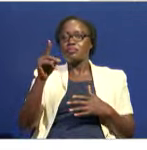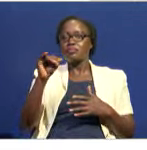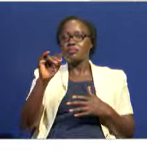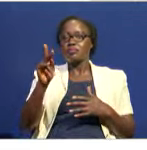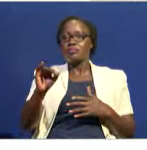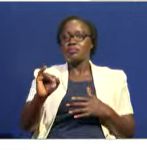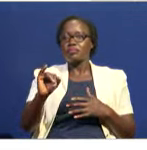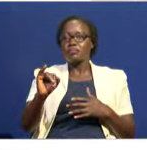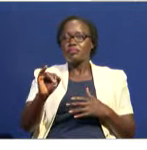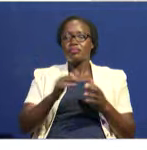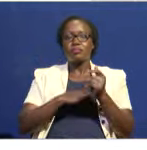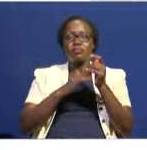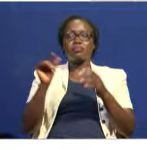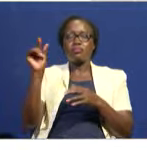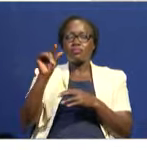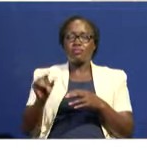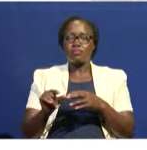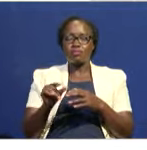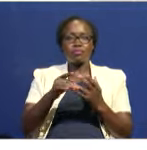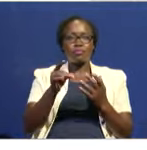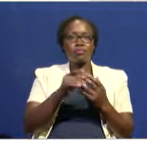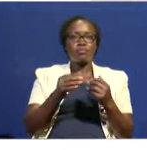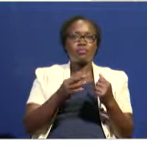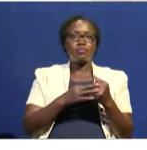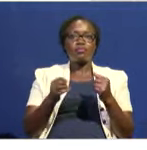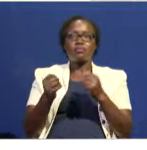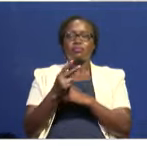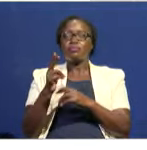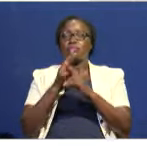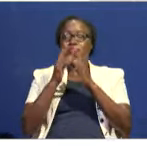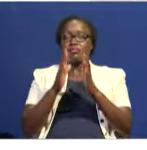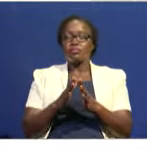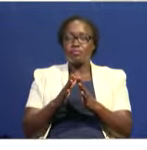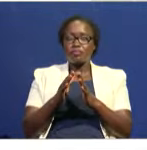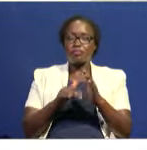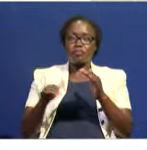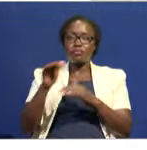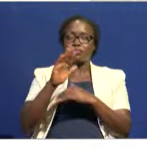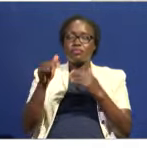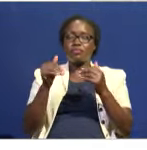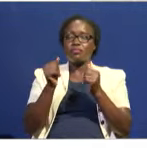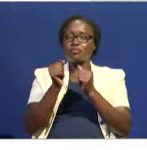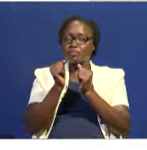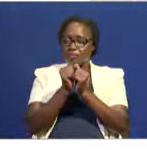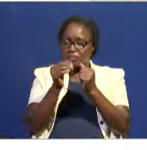of the entire region. The poll, which sampled 812 respondents, all above 18 years,